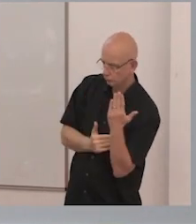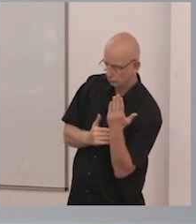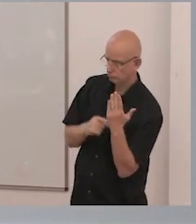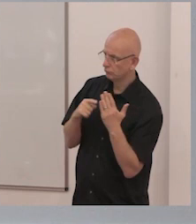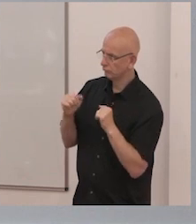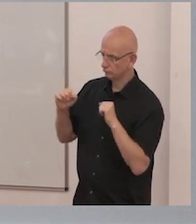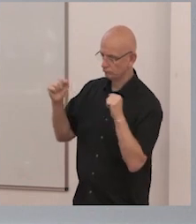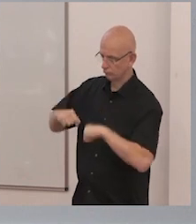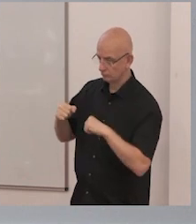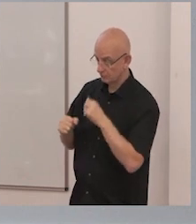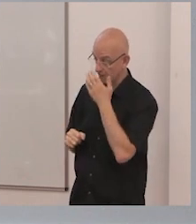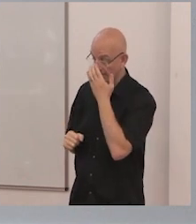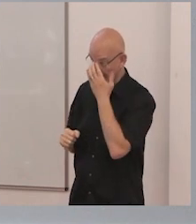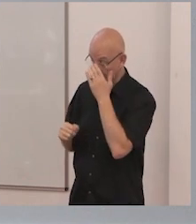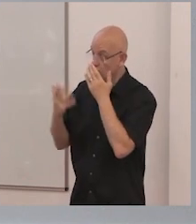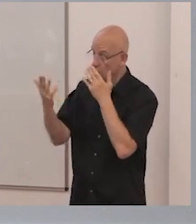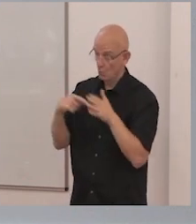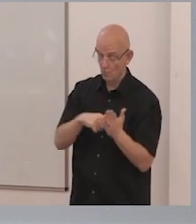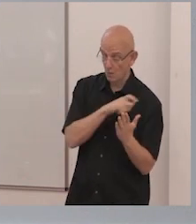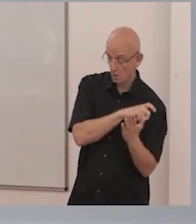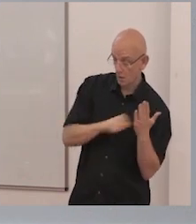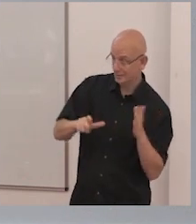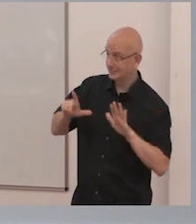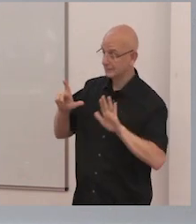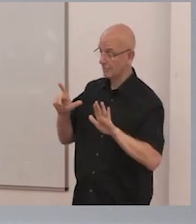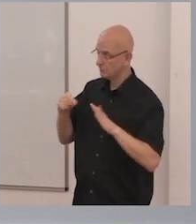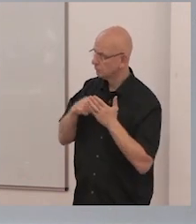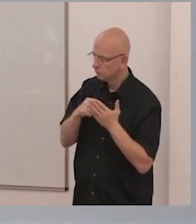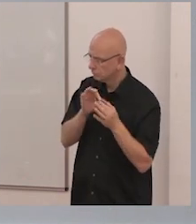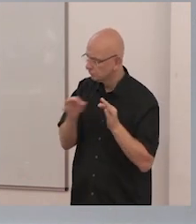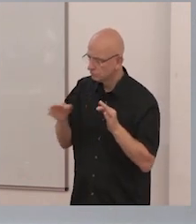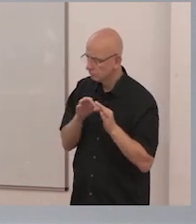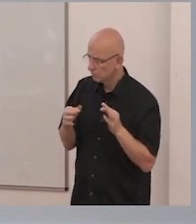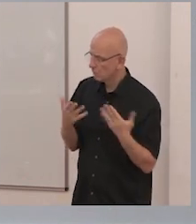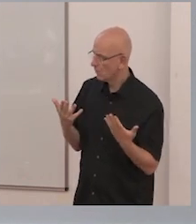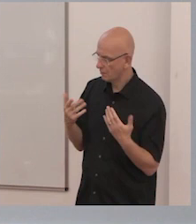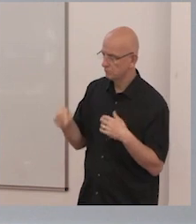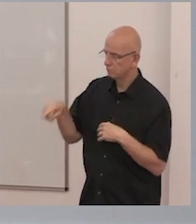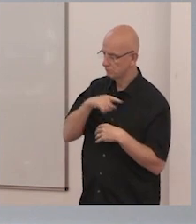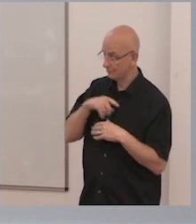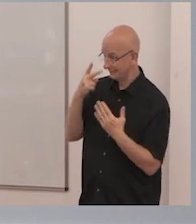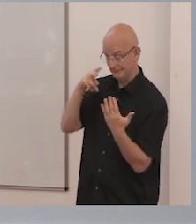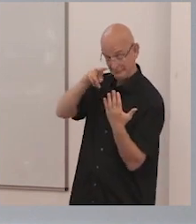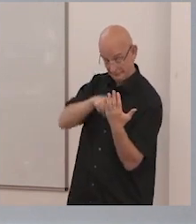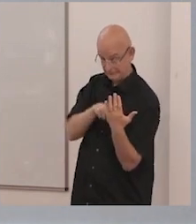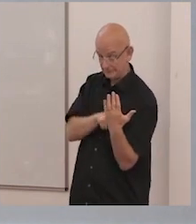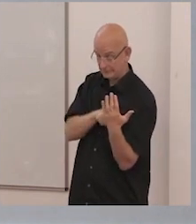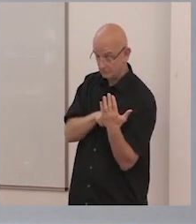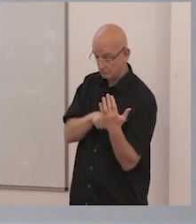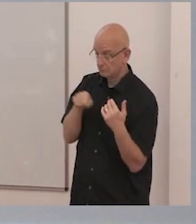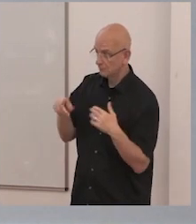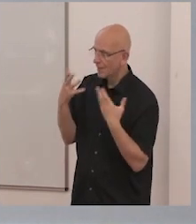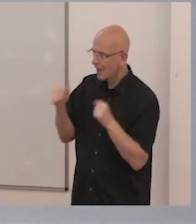As you can see from the text, if you've read it, it integrates the substantial provisions of the CIC, but it